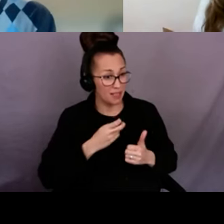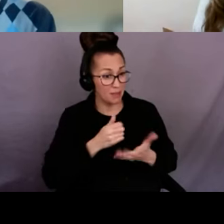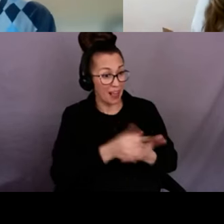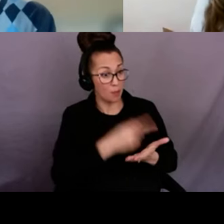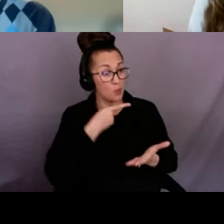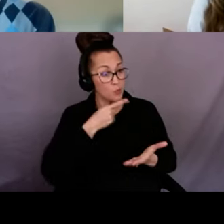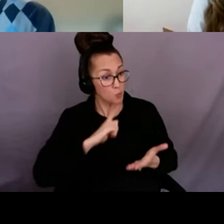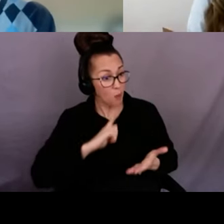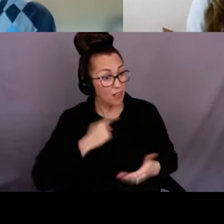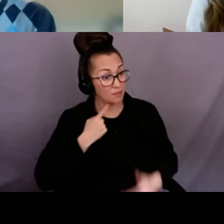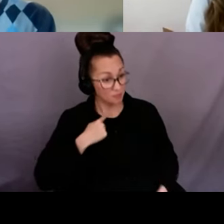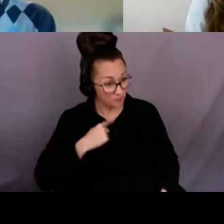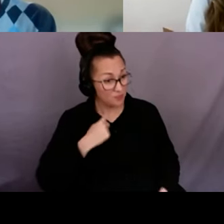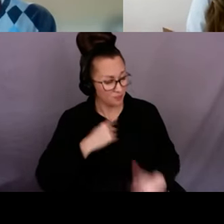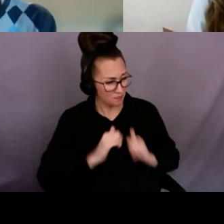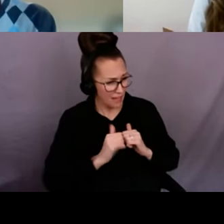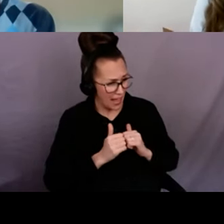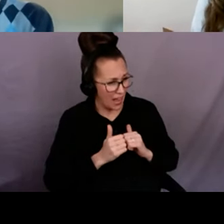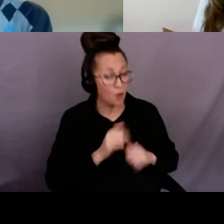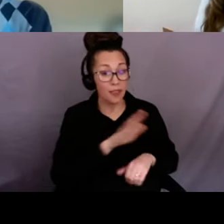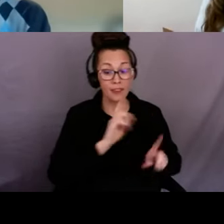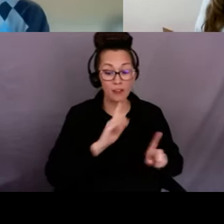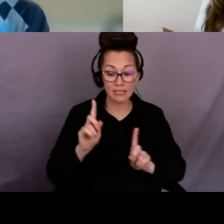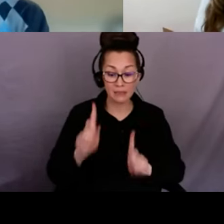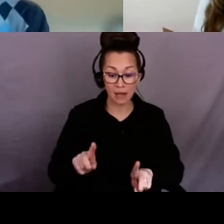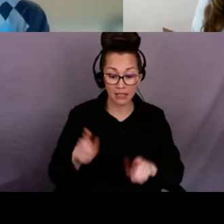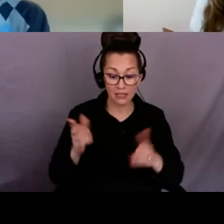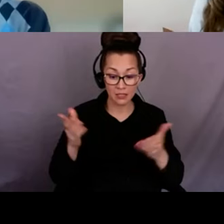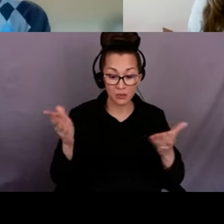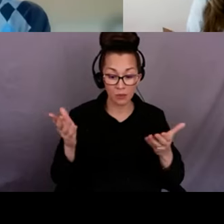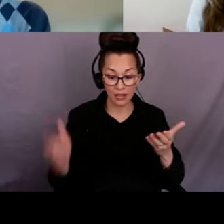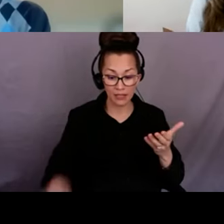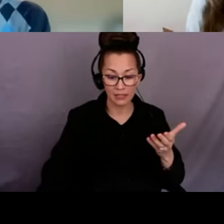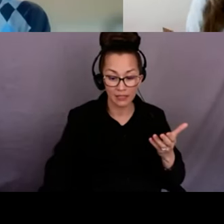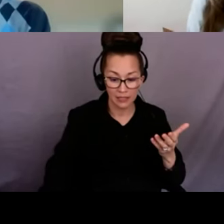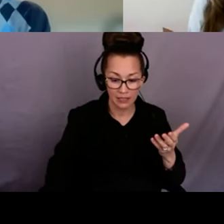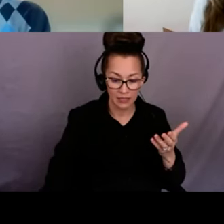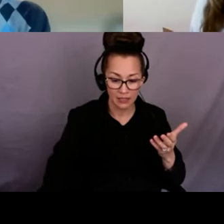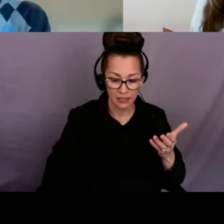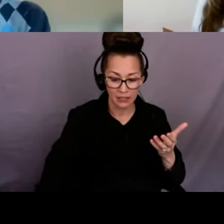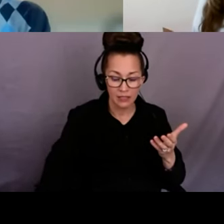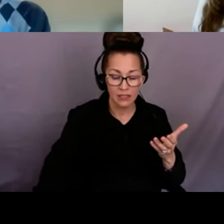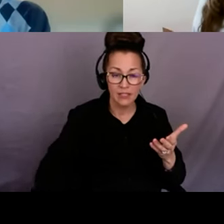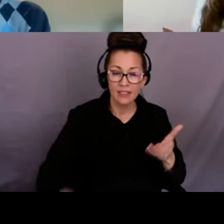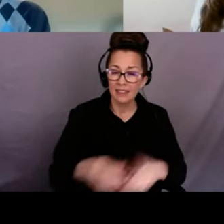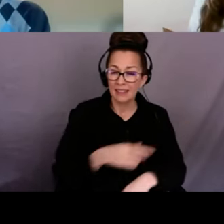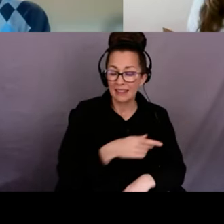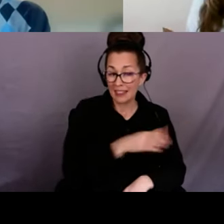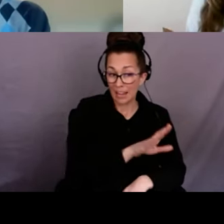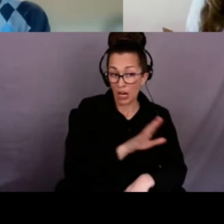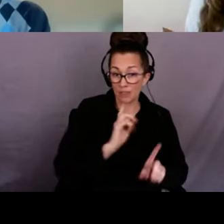there is a response that is kind of they really don't know what we're talking about or what we're asking about, which I